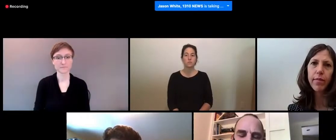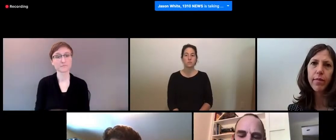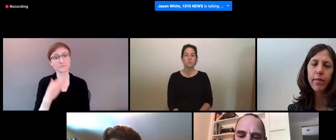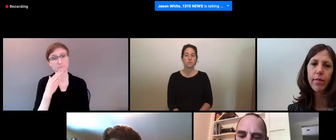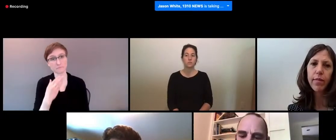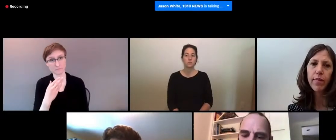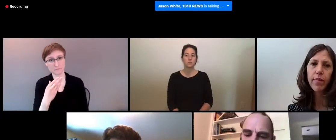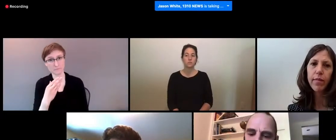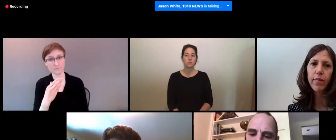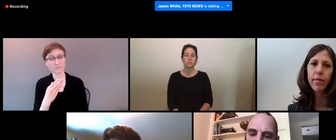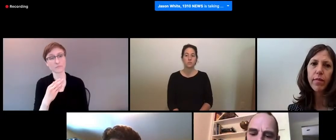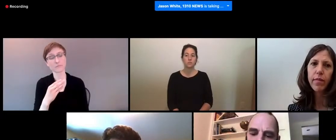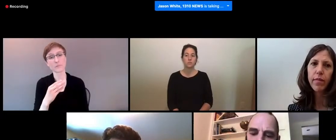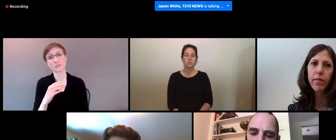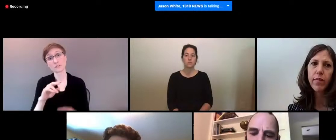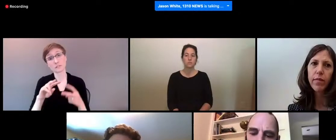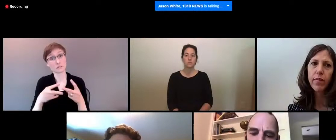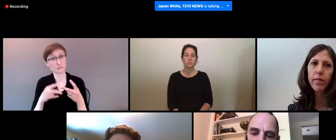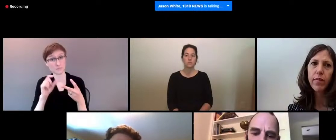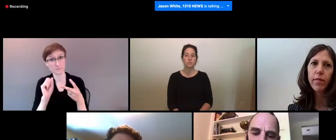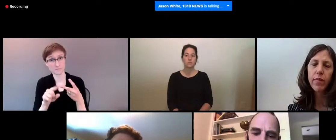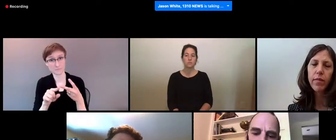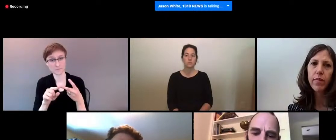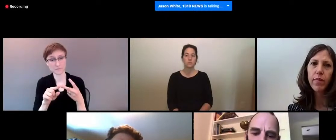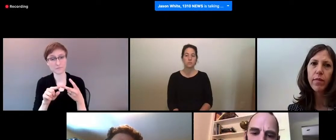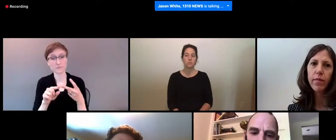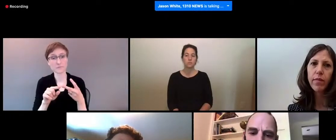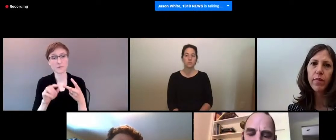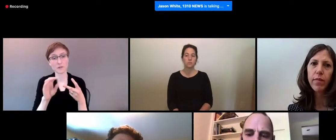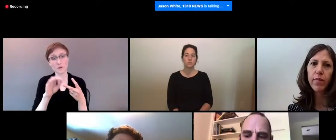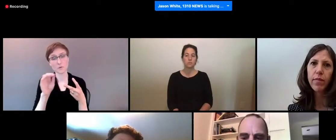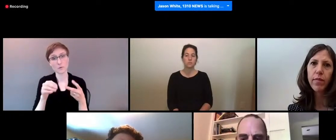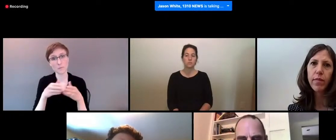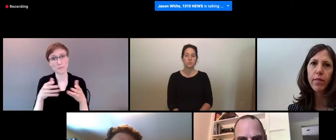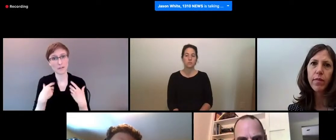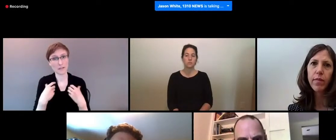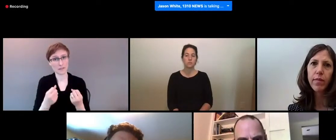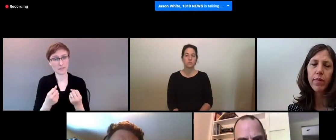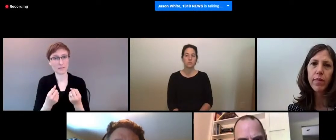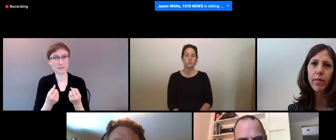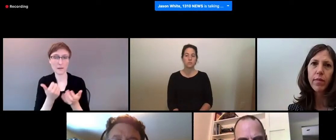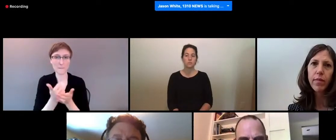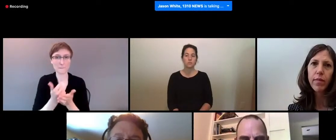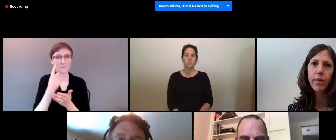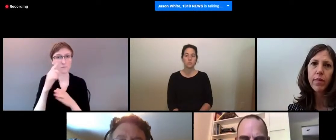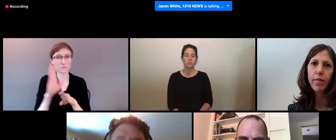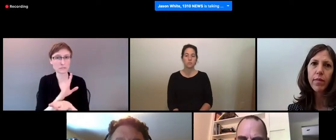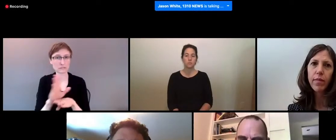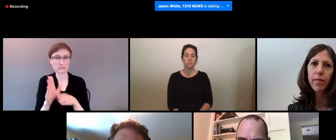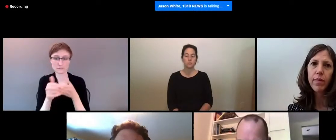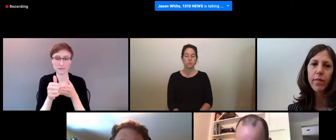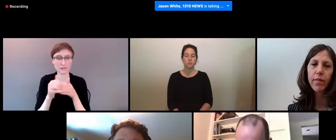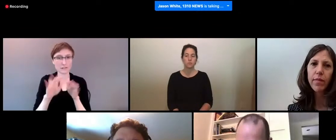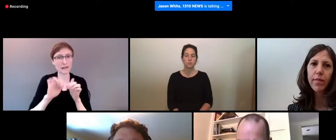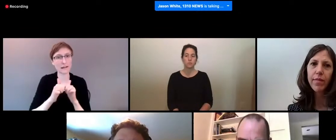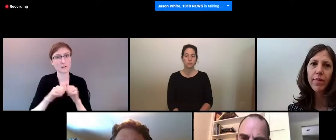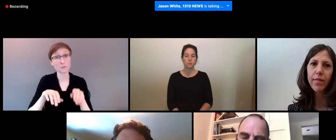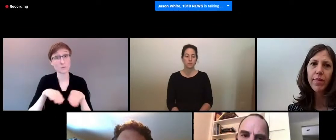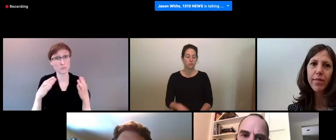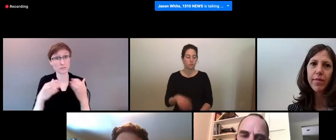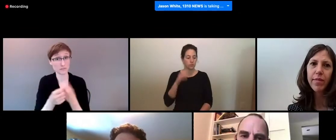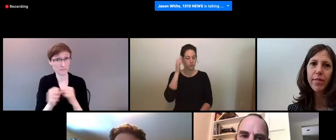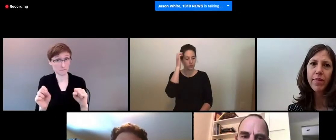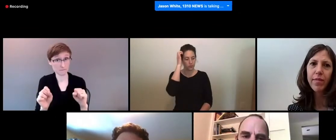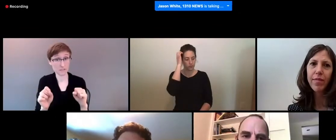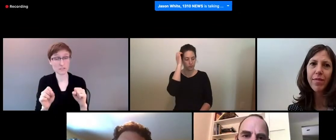question, I'm just wondering about the Ottawa Public Health's help for business and the guidance in how to reopen safely. How has that been going? Has there been a